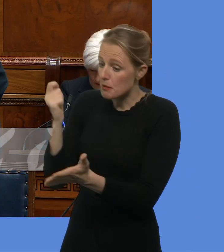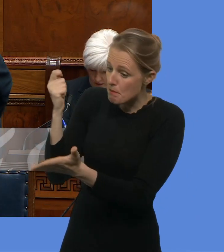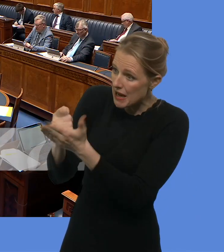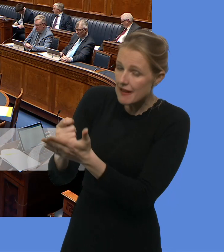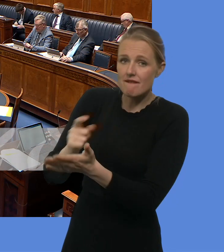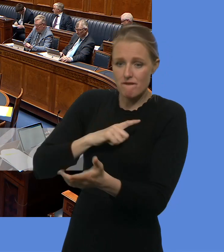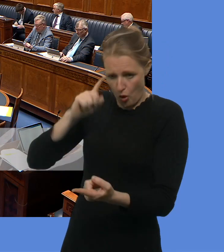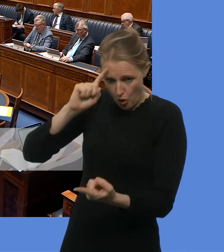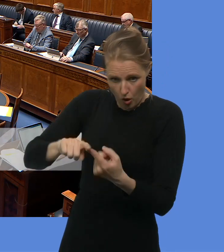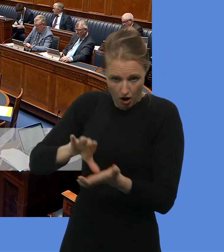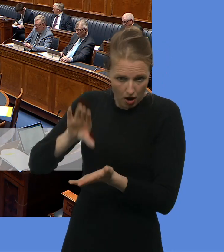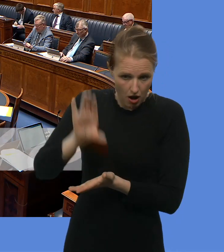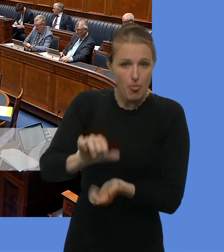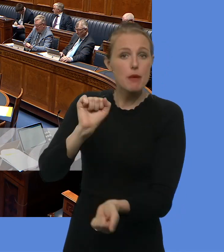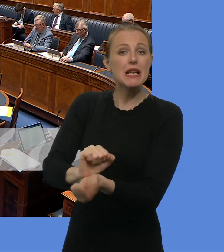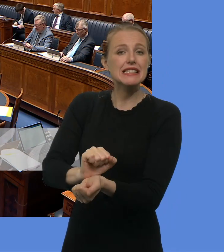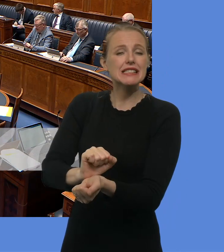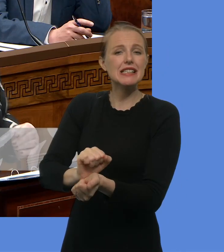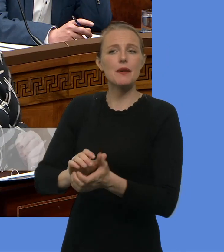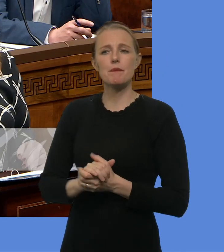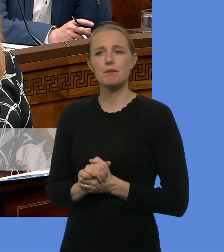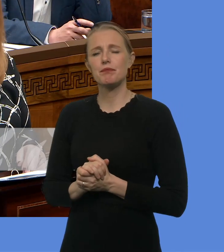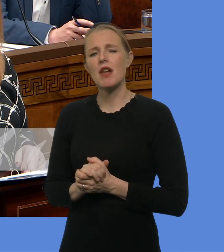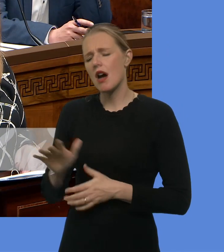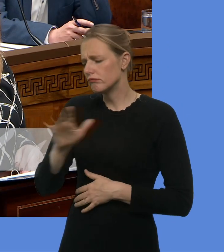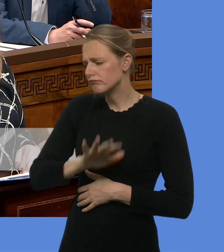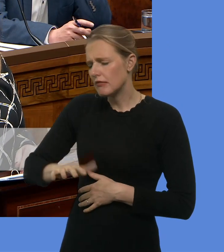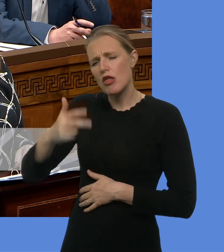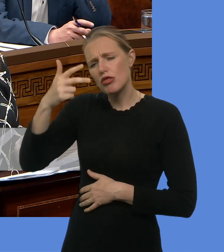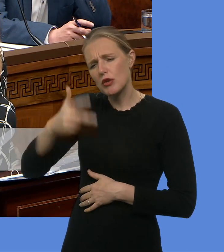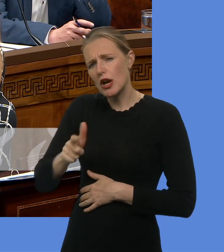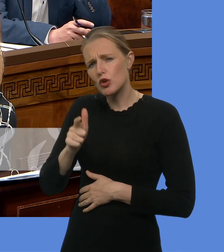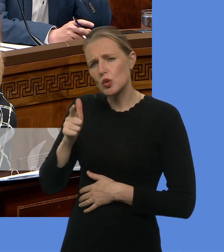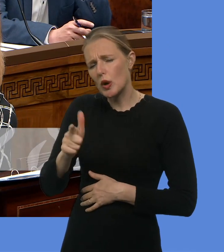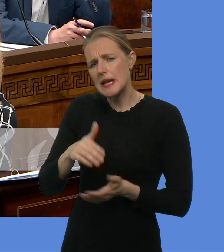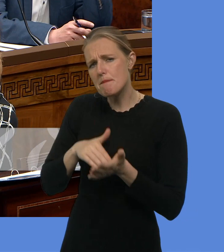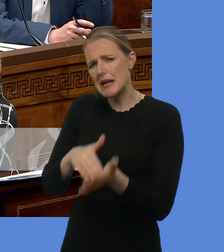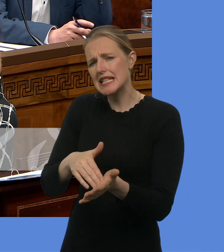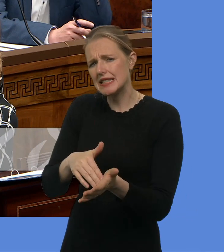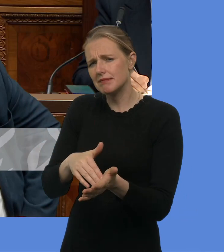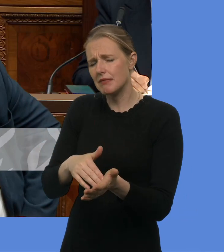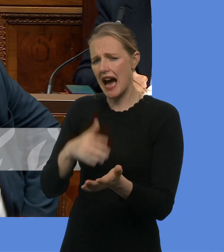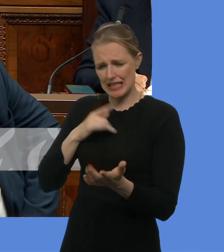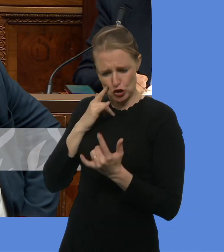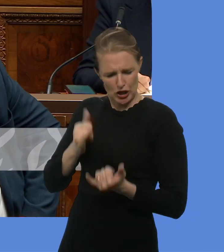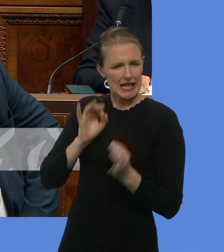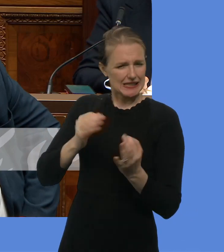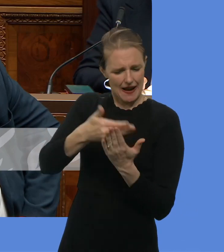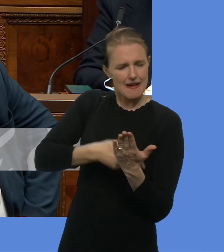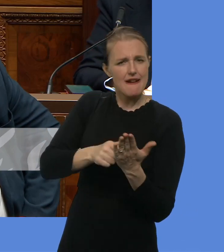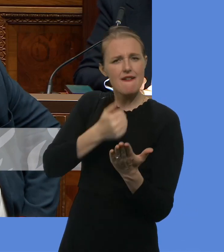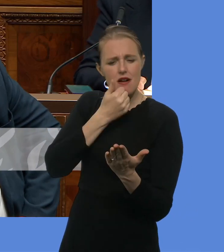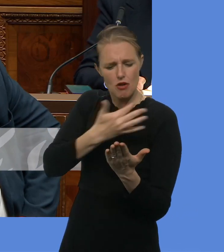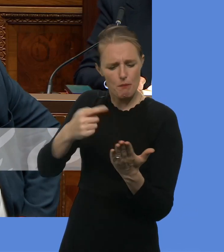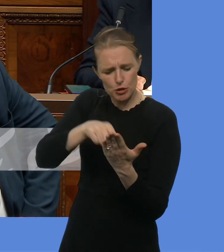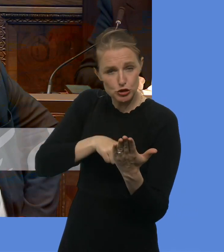PSNI? Minister. It's in the region of 320 million, but I will have to check the exact figures. And some